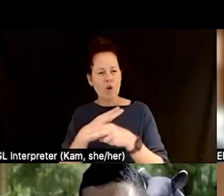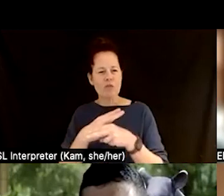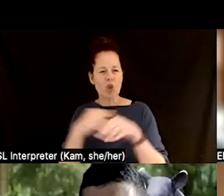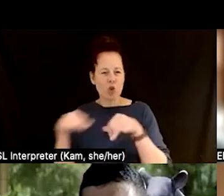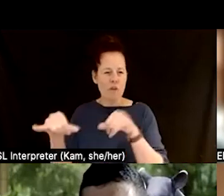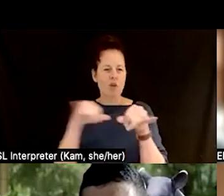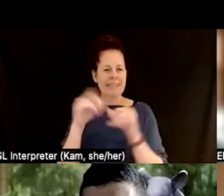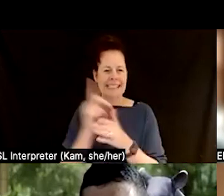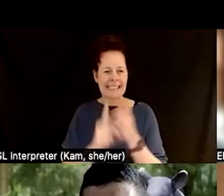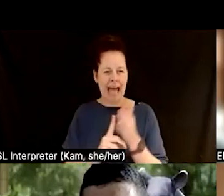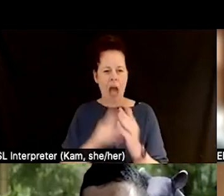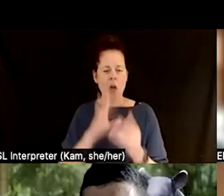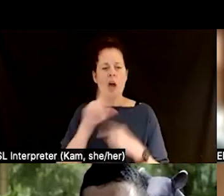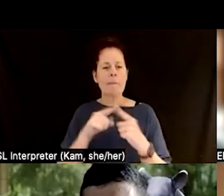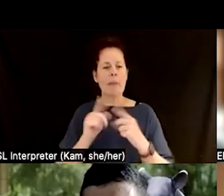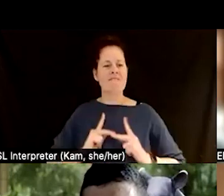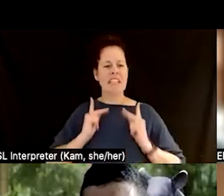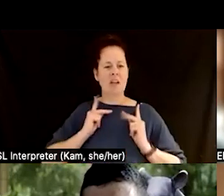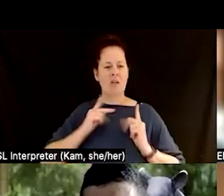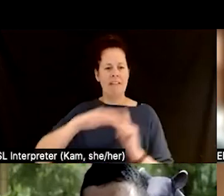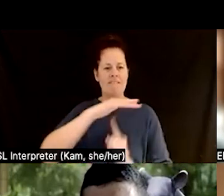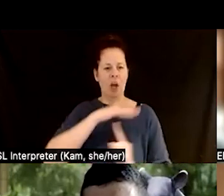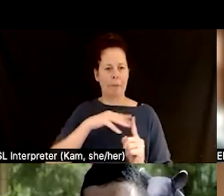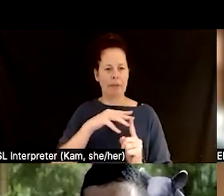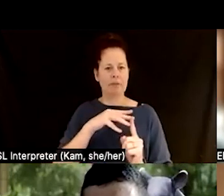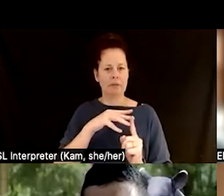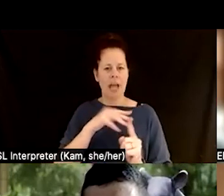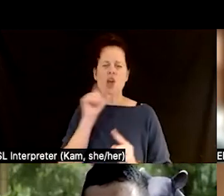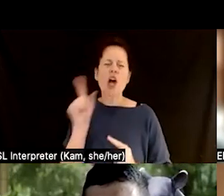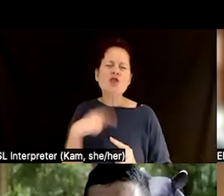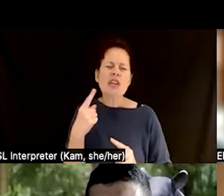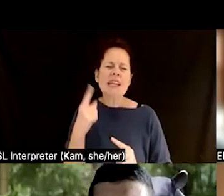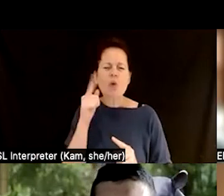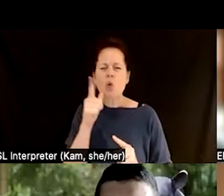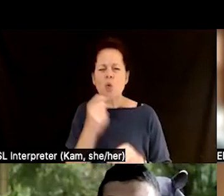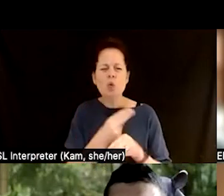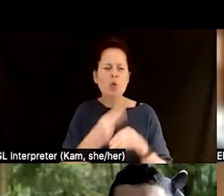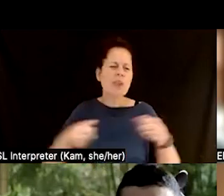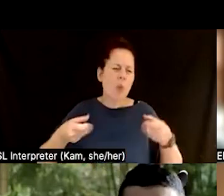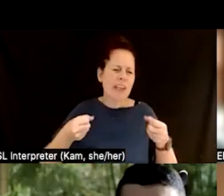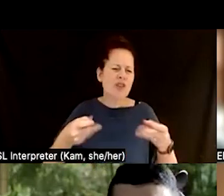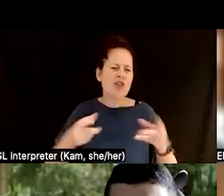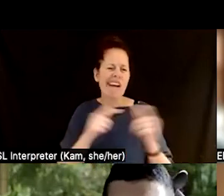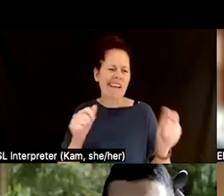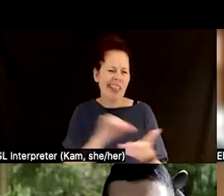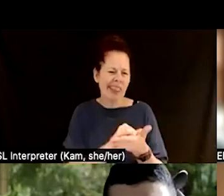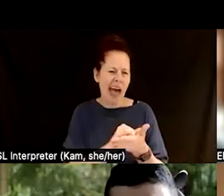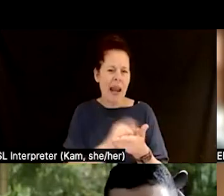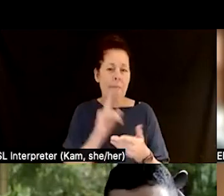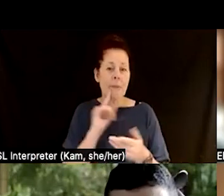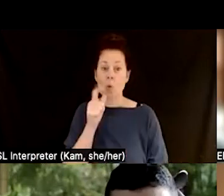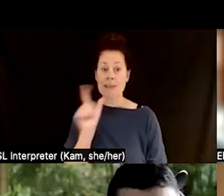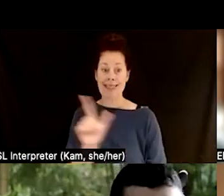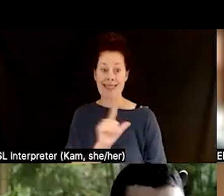environment, right? And not only for people in wheelchairs or so on, but even for like people who are left-handed,